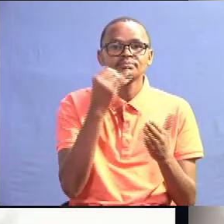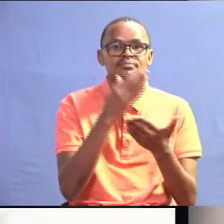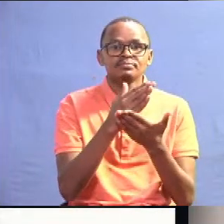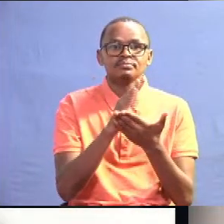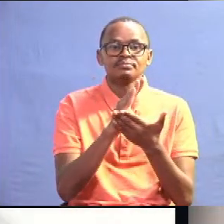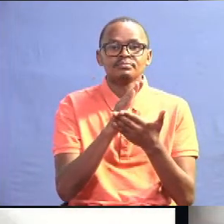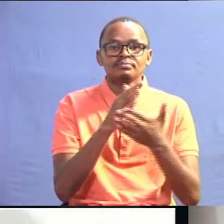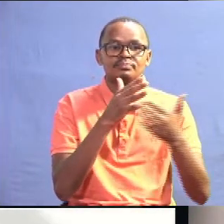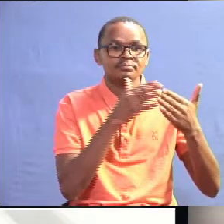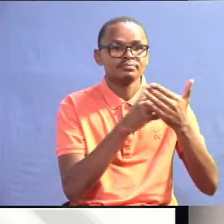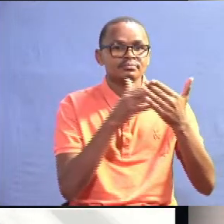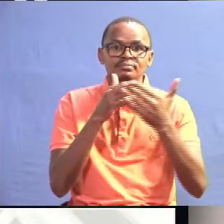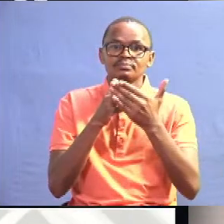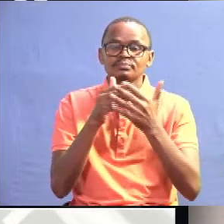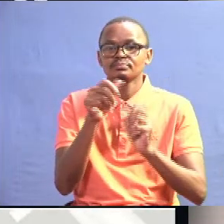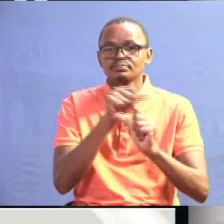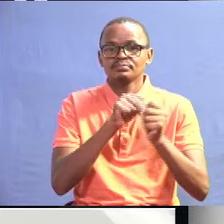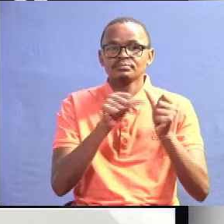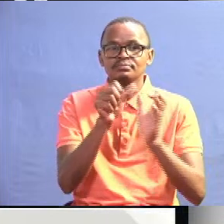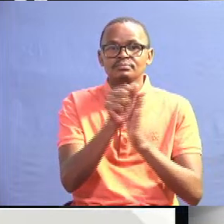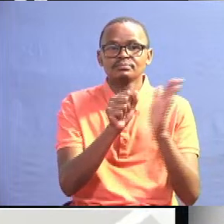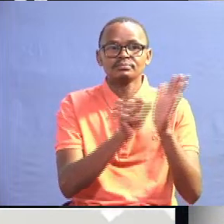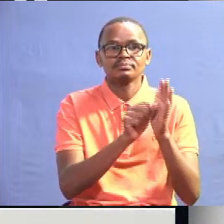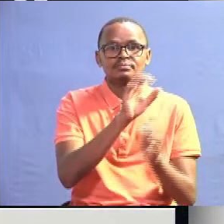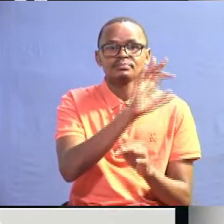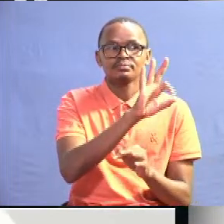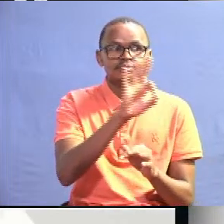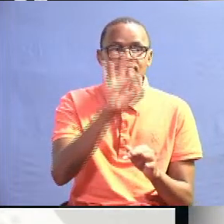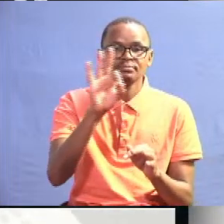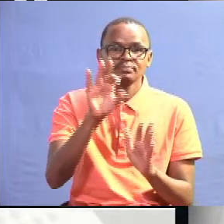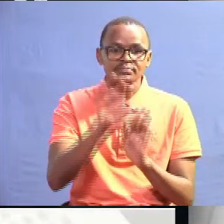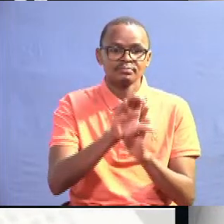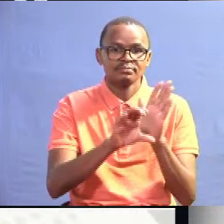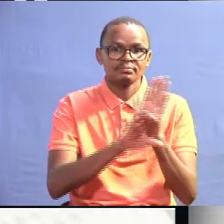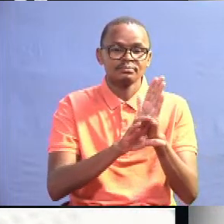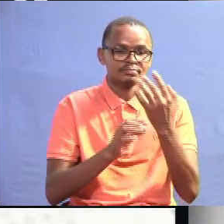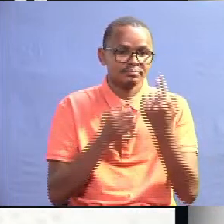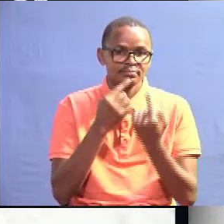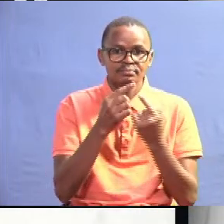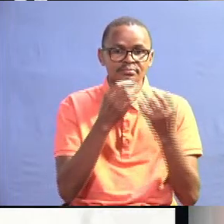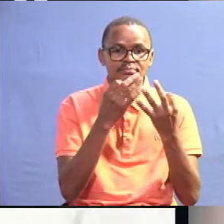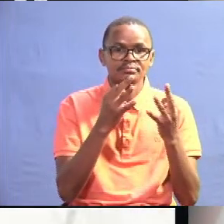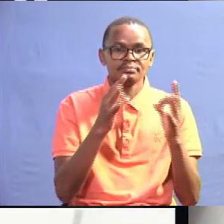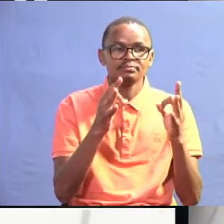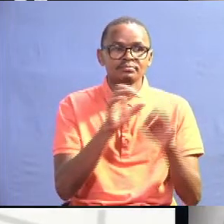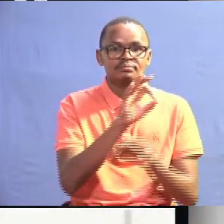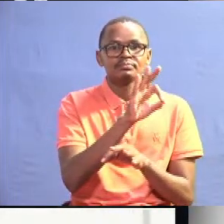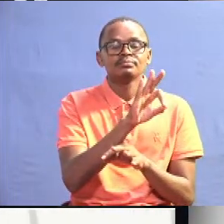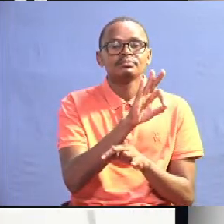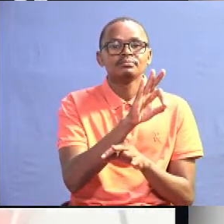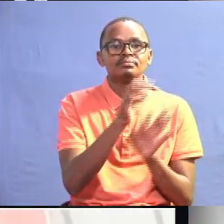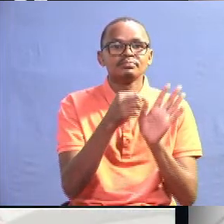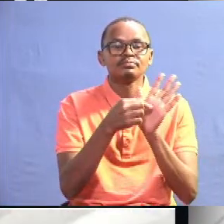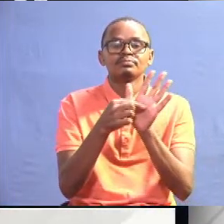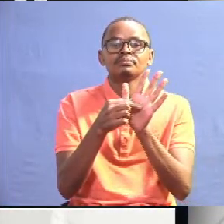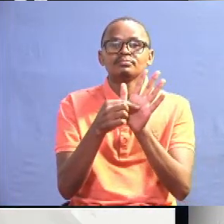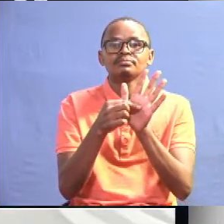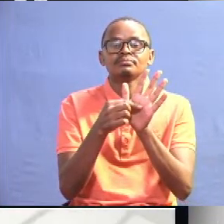of the limitations in regard to Article 33 of the Constitution that talks about the freedom of